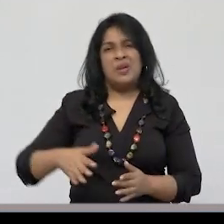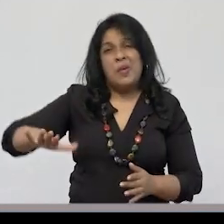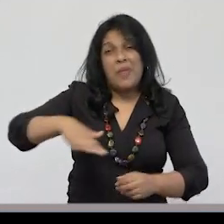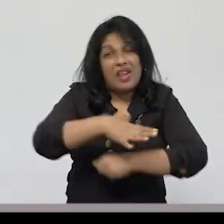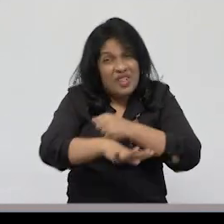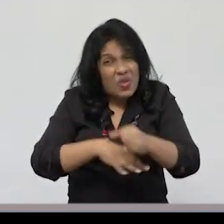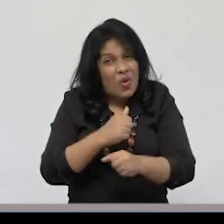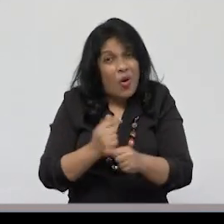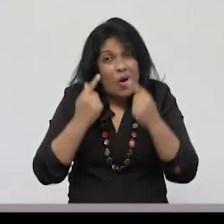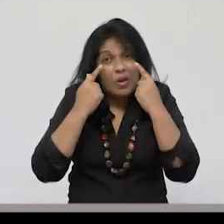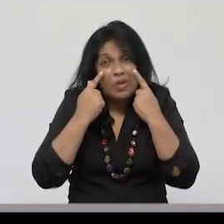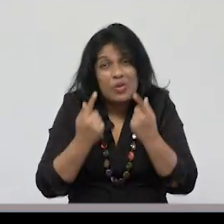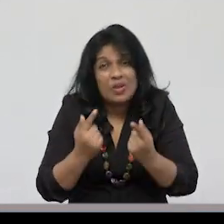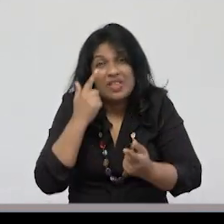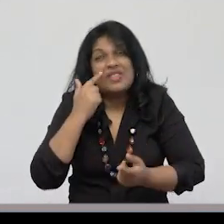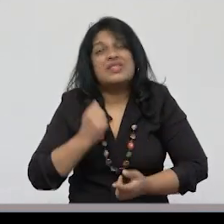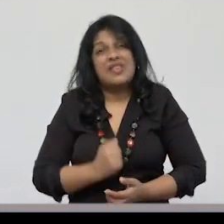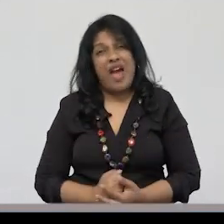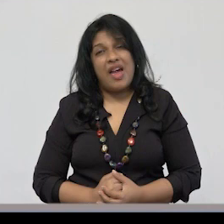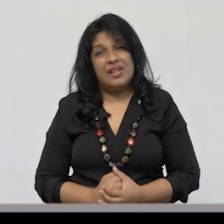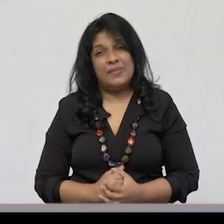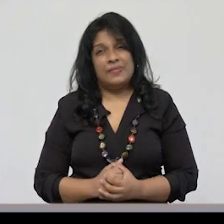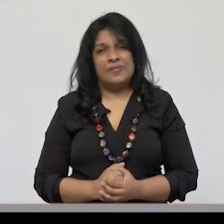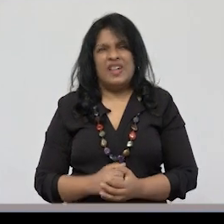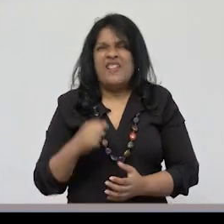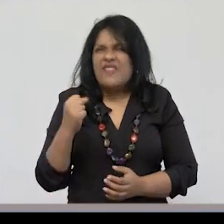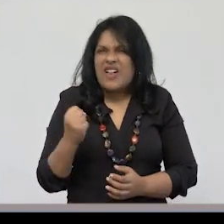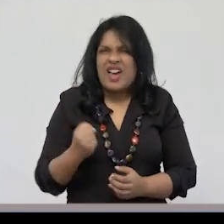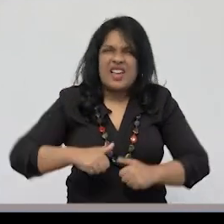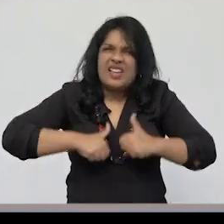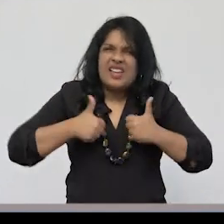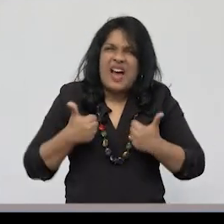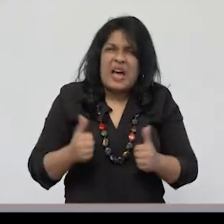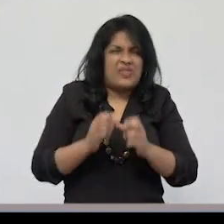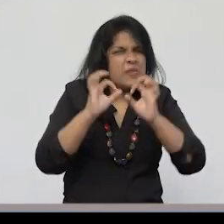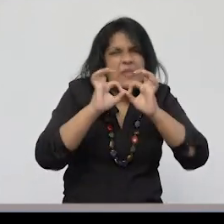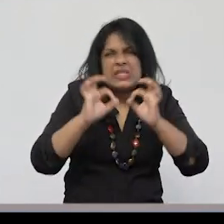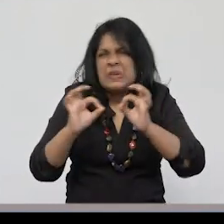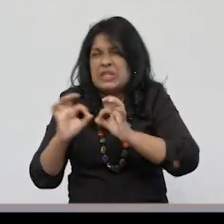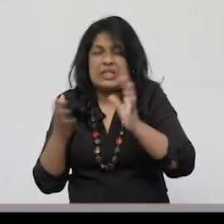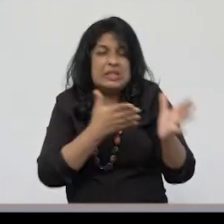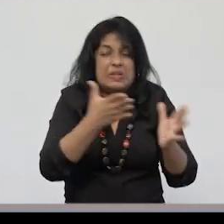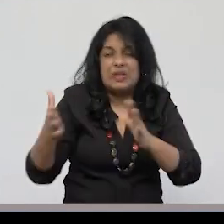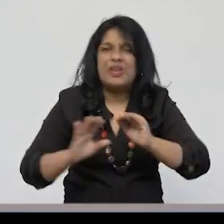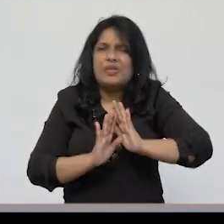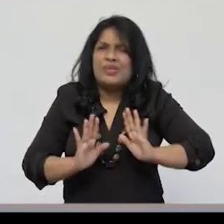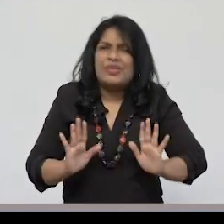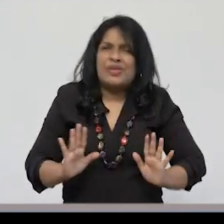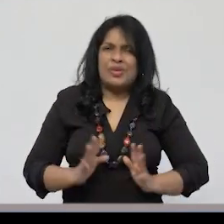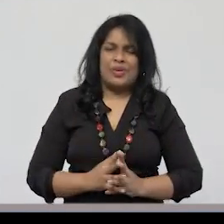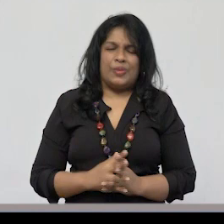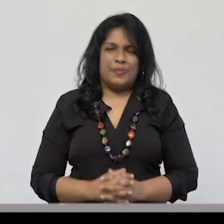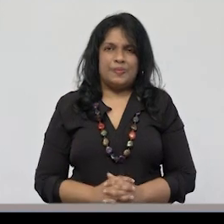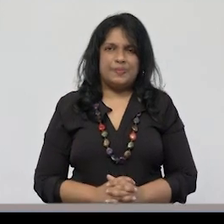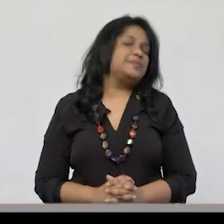attitudes, unresolved conflicts, judgment, criticism, direct disobedience also